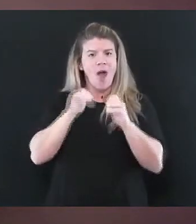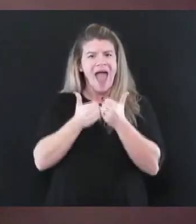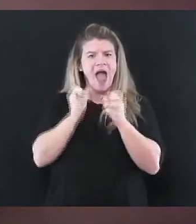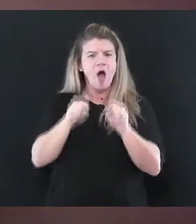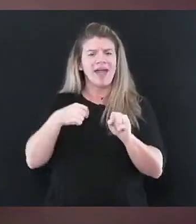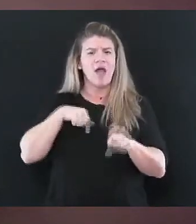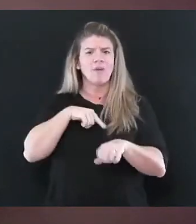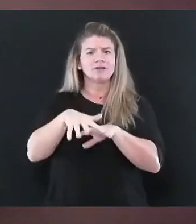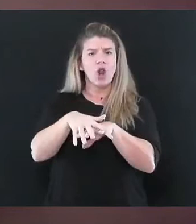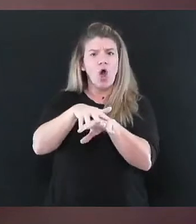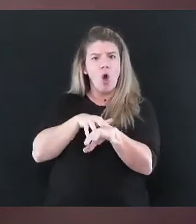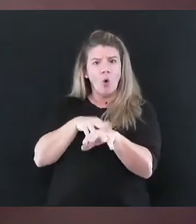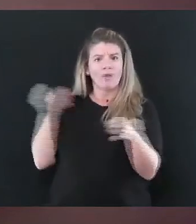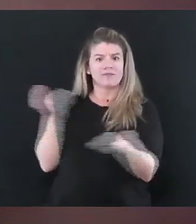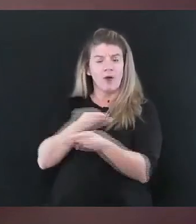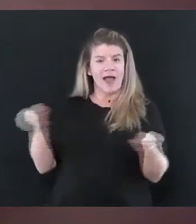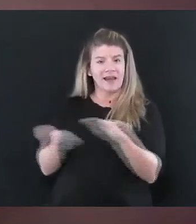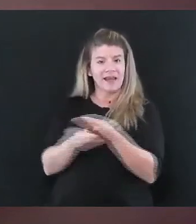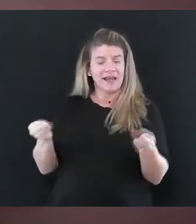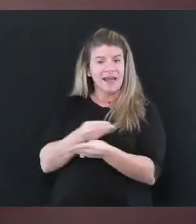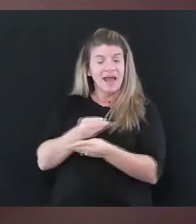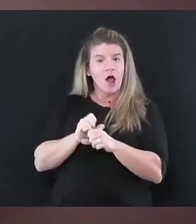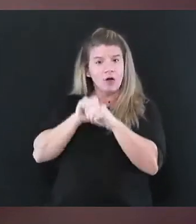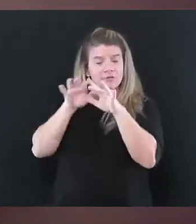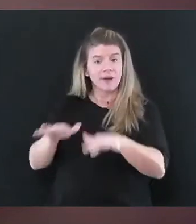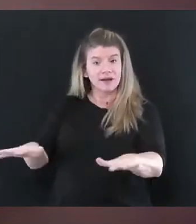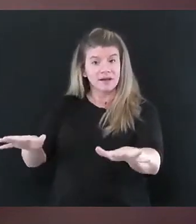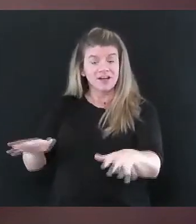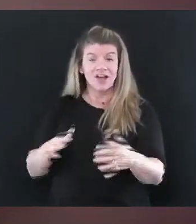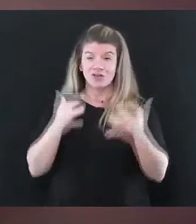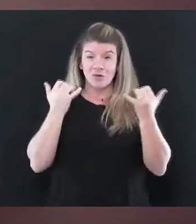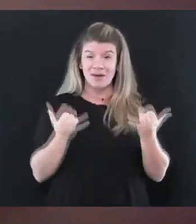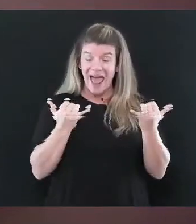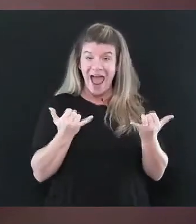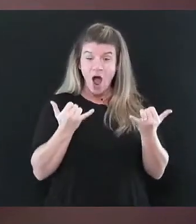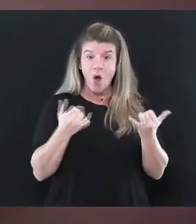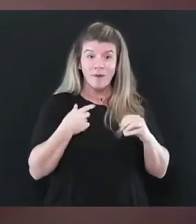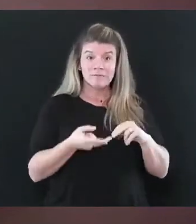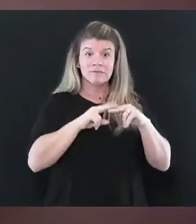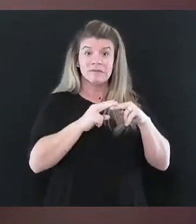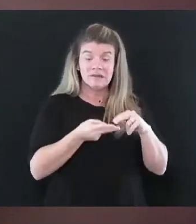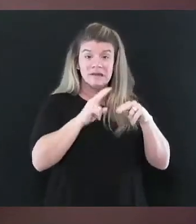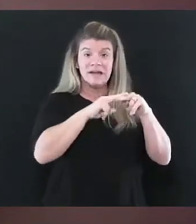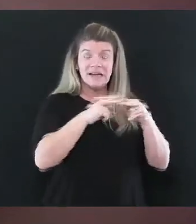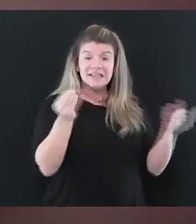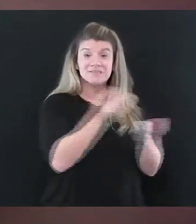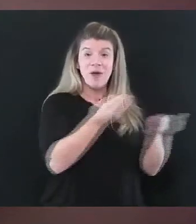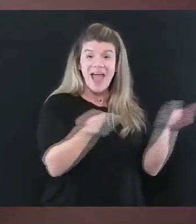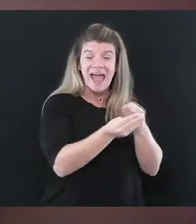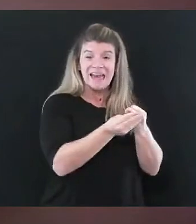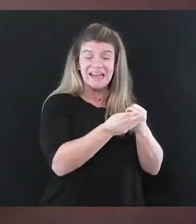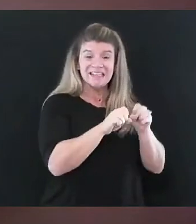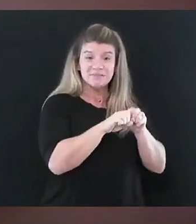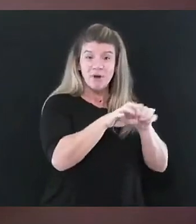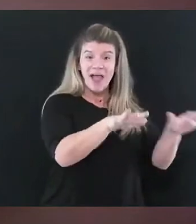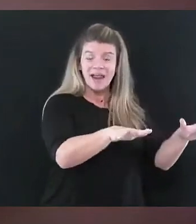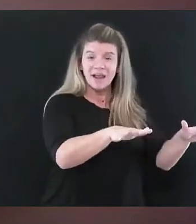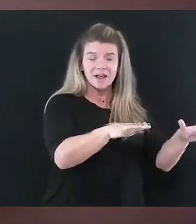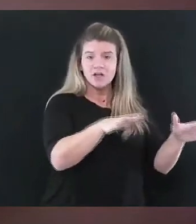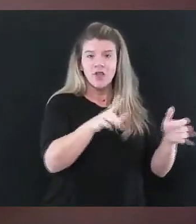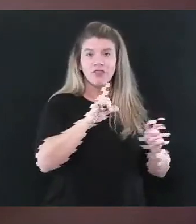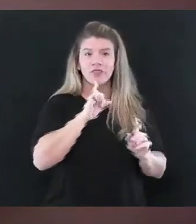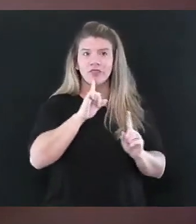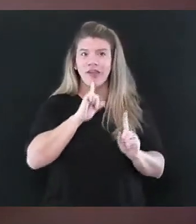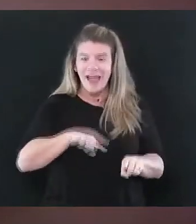up around the country, and we're seeing COVID spread pick up around West Virginia. And the answer is wear your